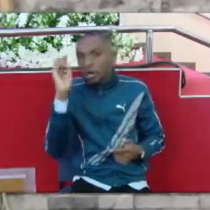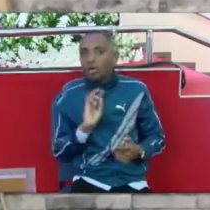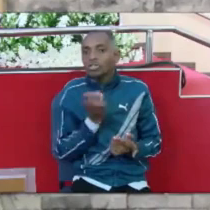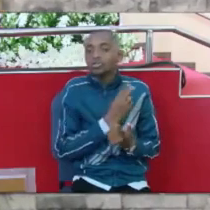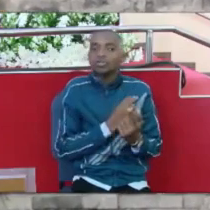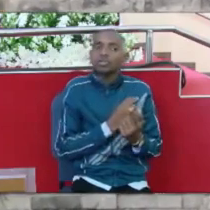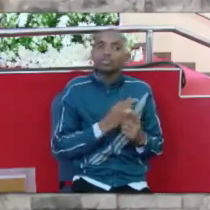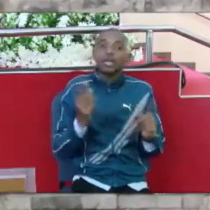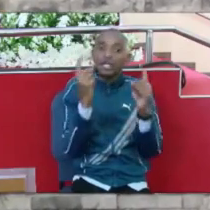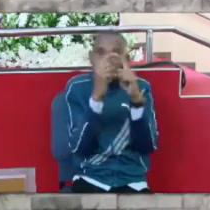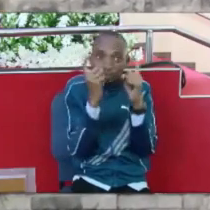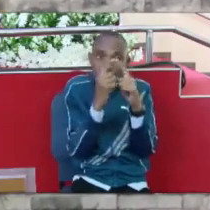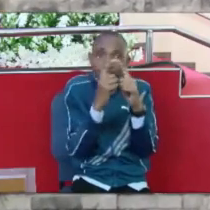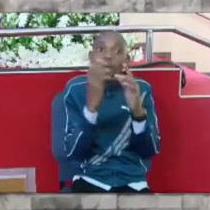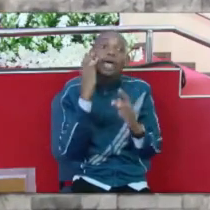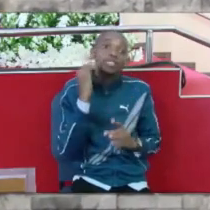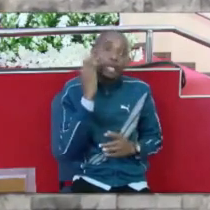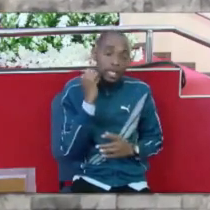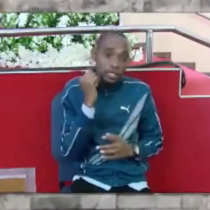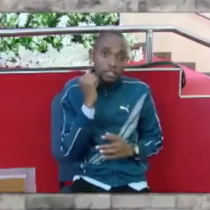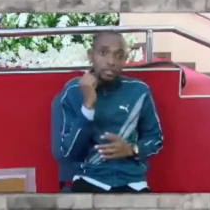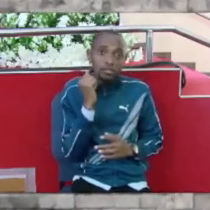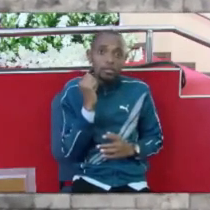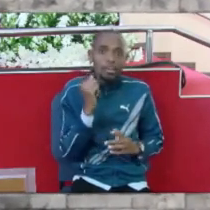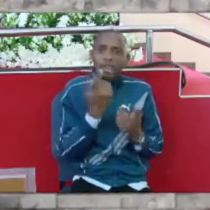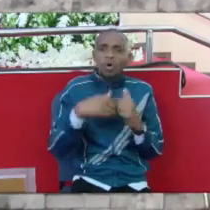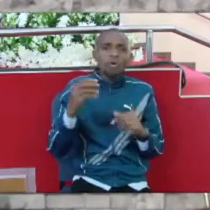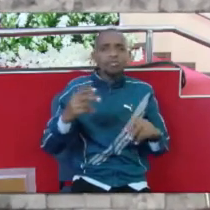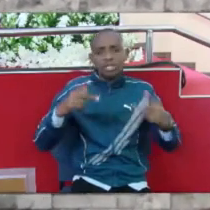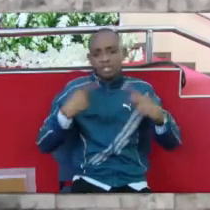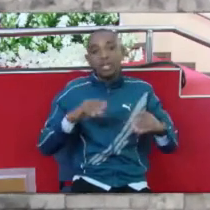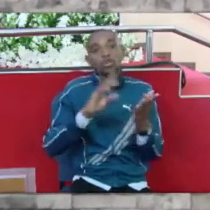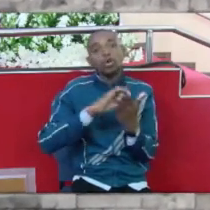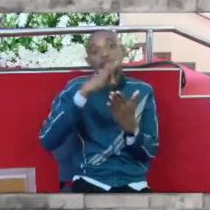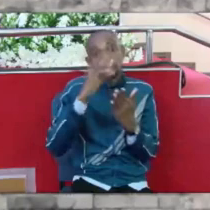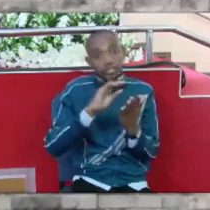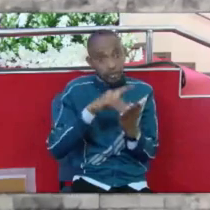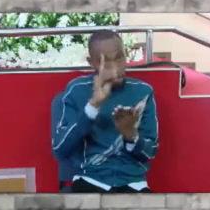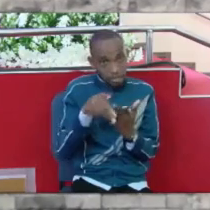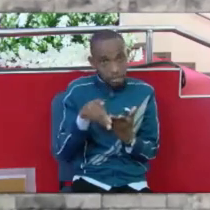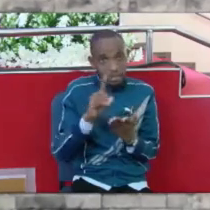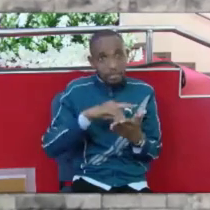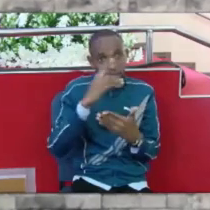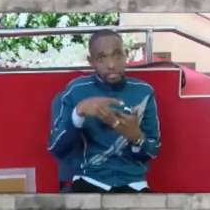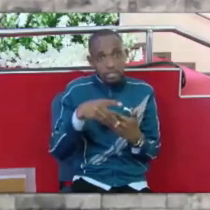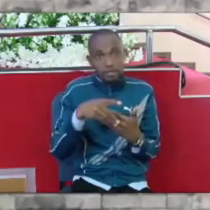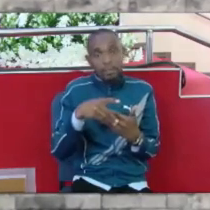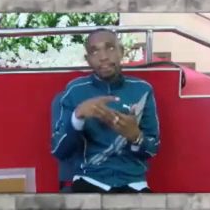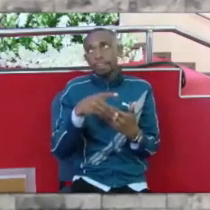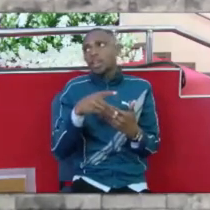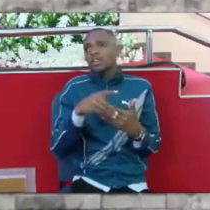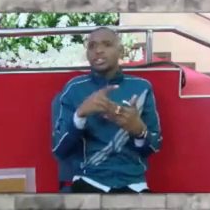painful experiences of his personal defeat. Yet he was the man after God's